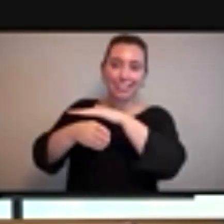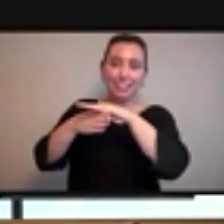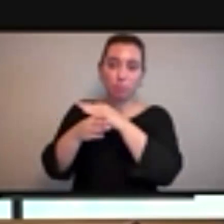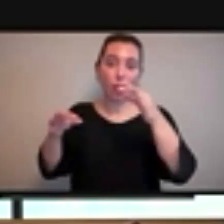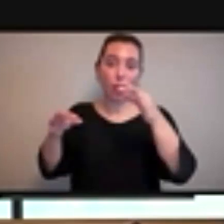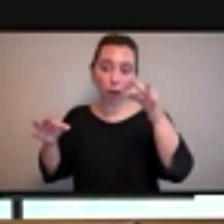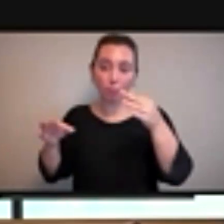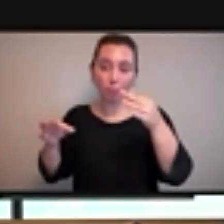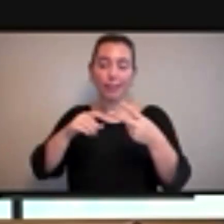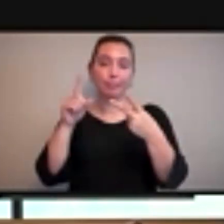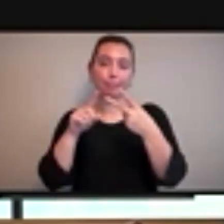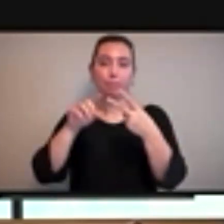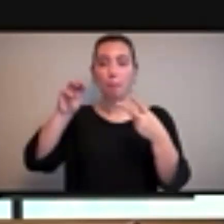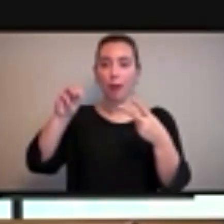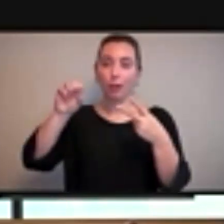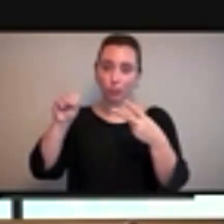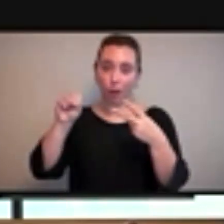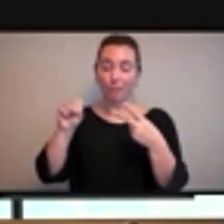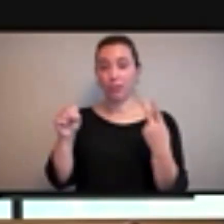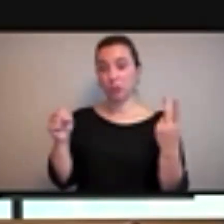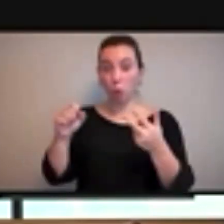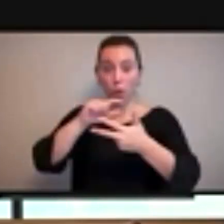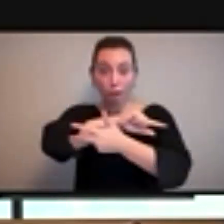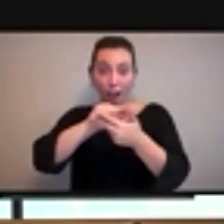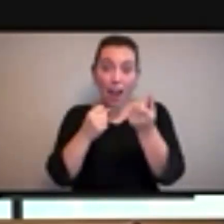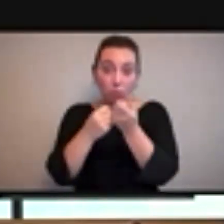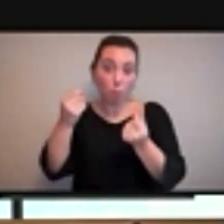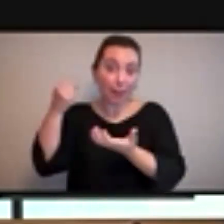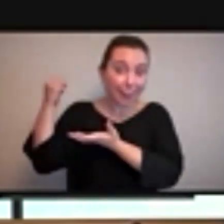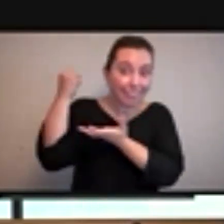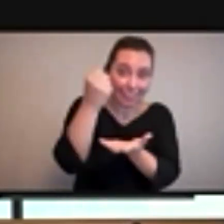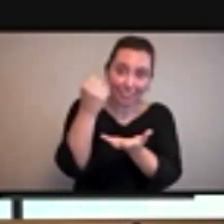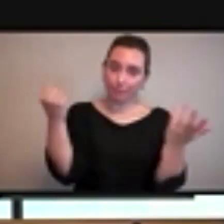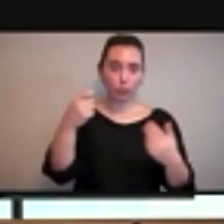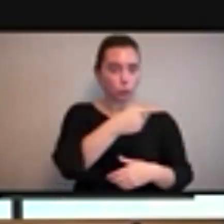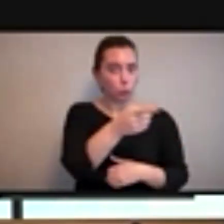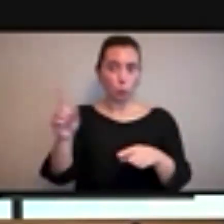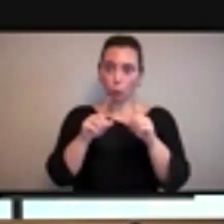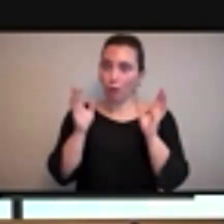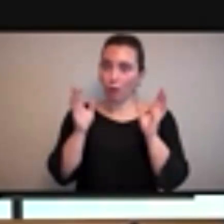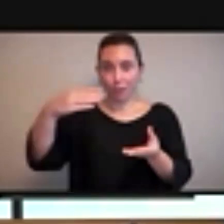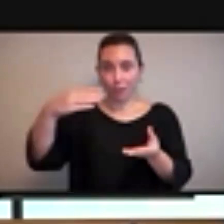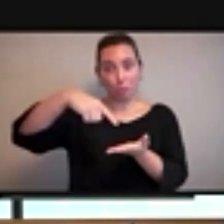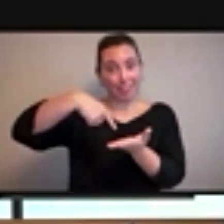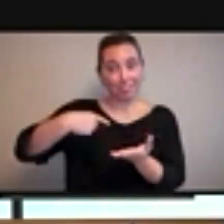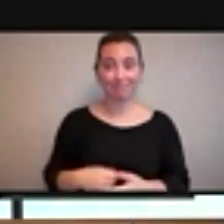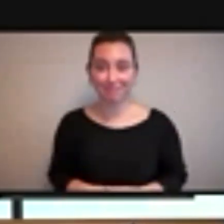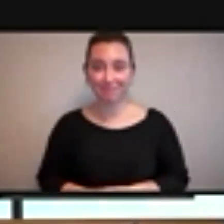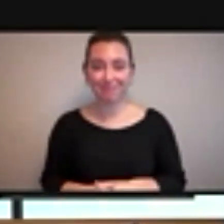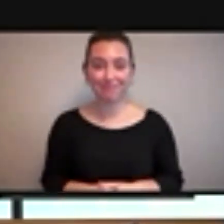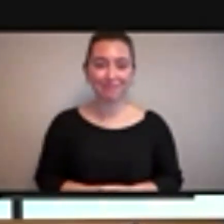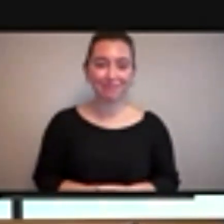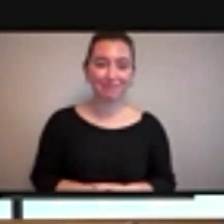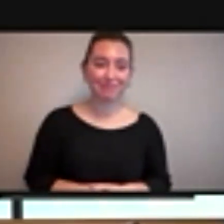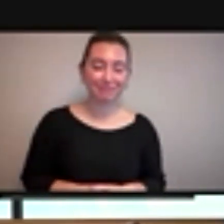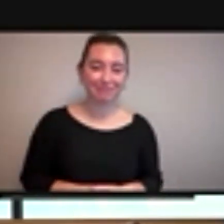here, or we would need to charge you a lot, and that wouldn't be very good either. So what happens if I